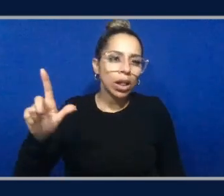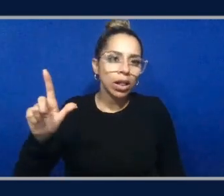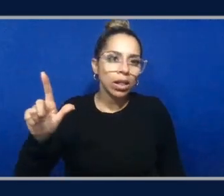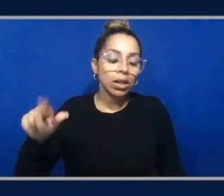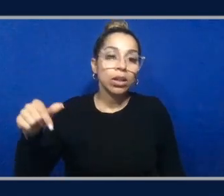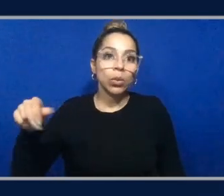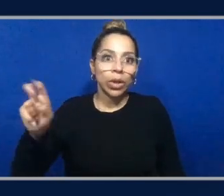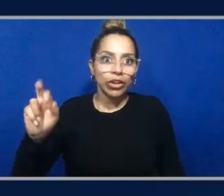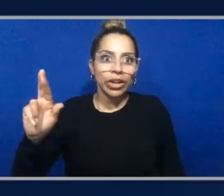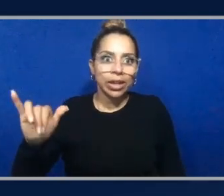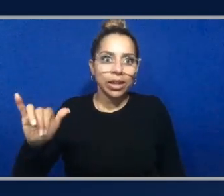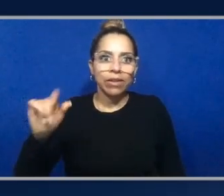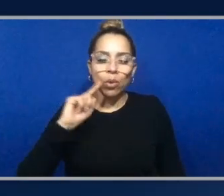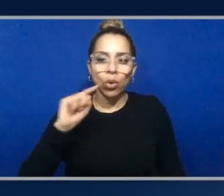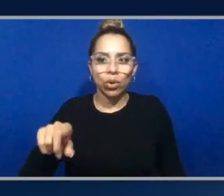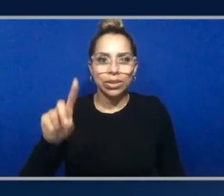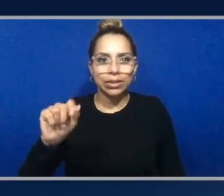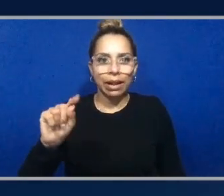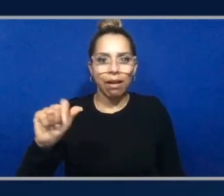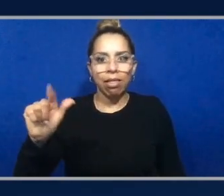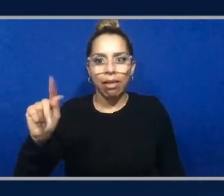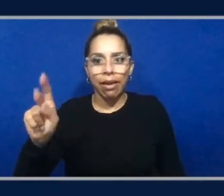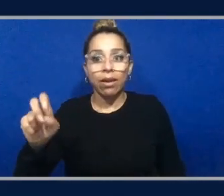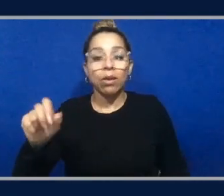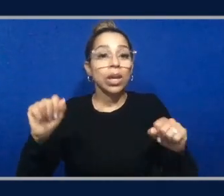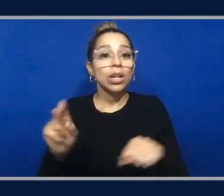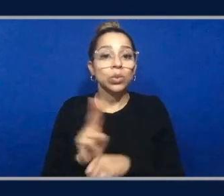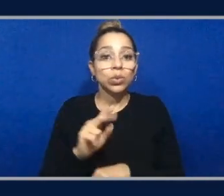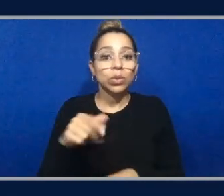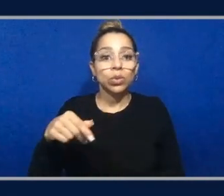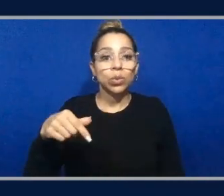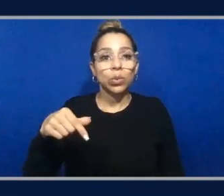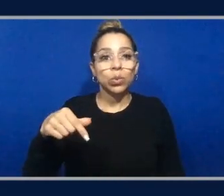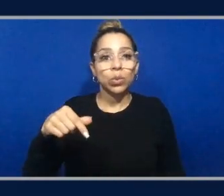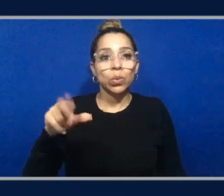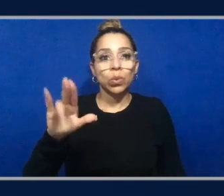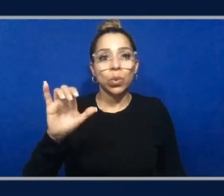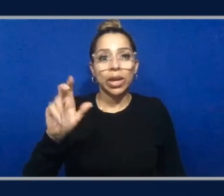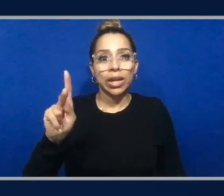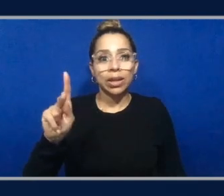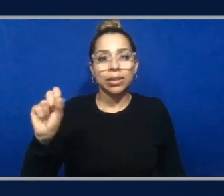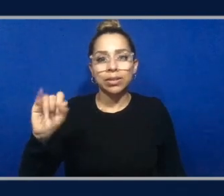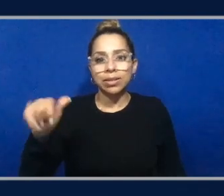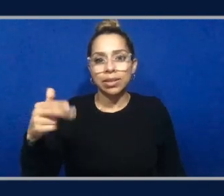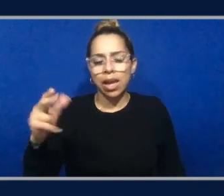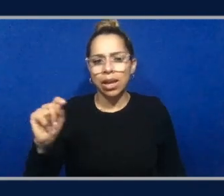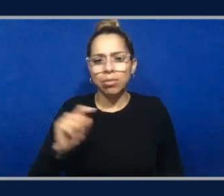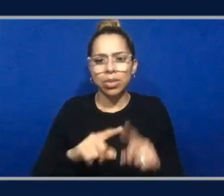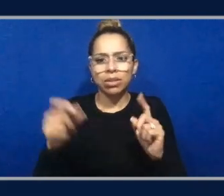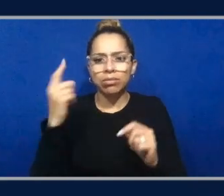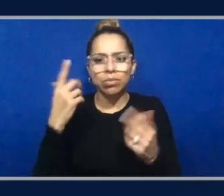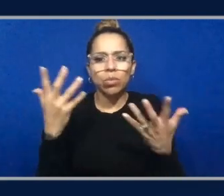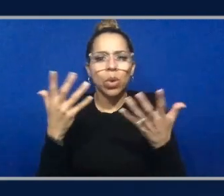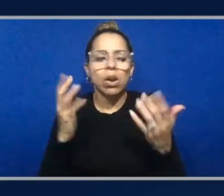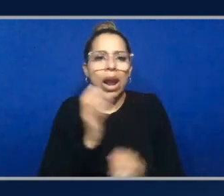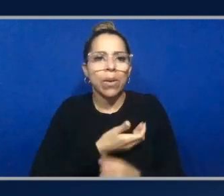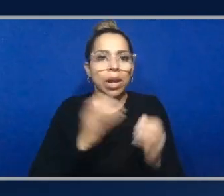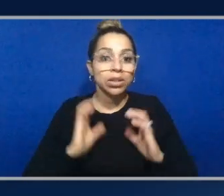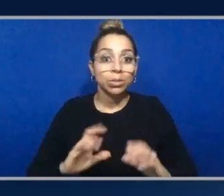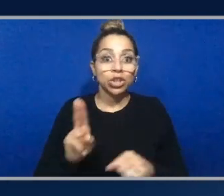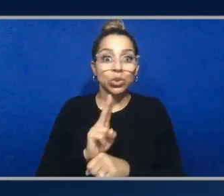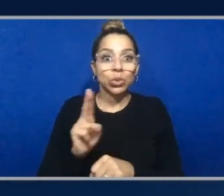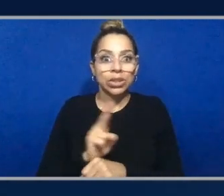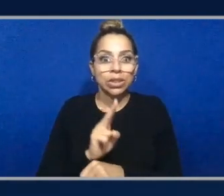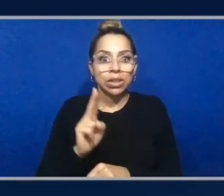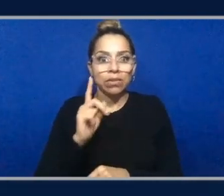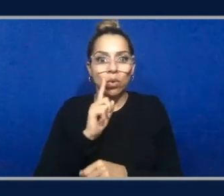then maybe some business intelligence tools like QuickSight. What are some of the use cases that our customers are using for? Like, how does that translate to like maybe an industry use